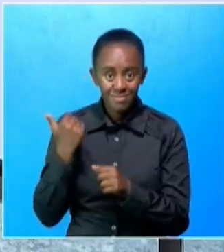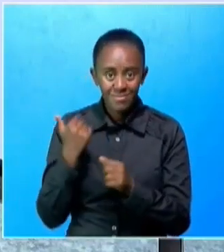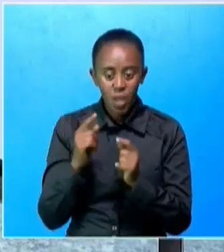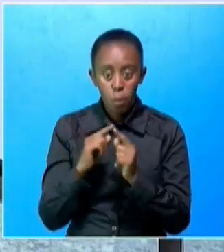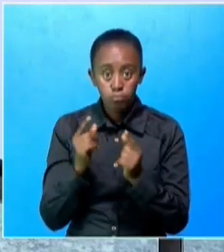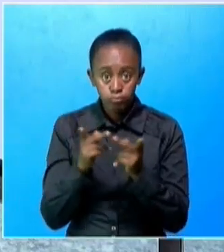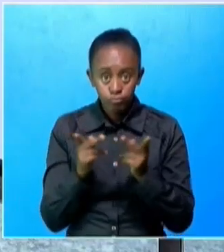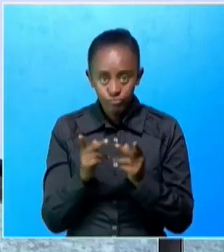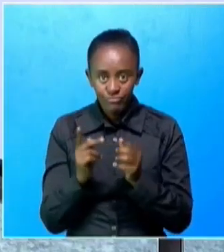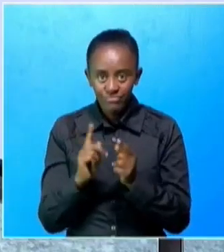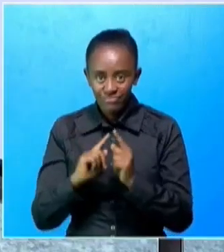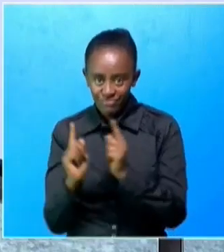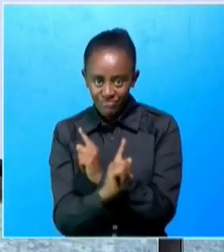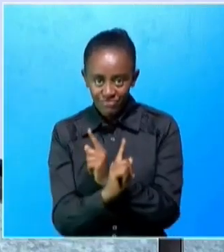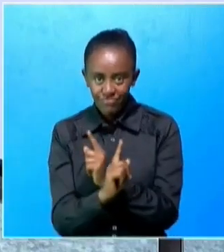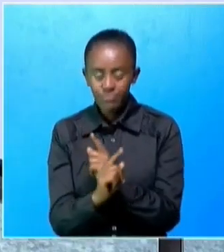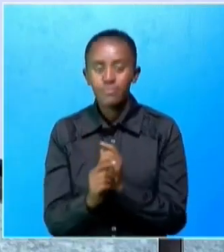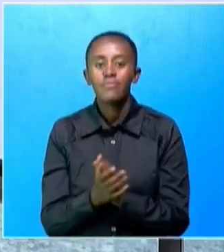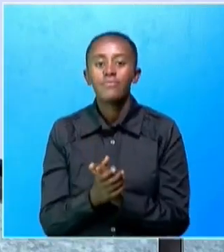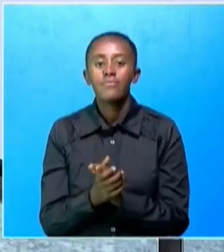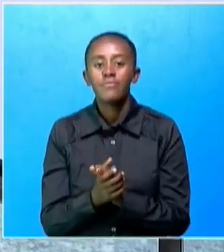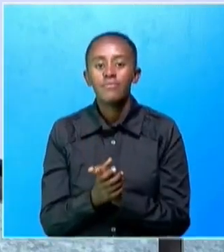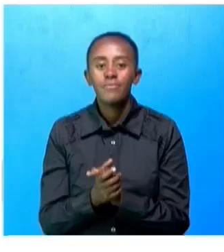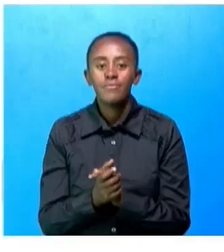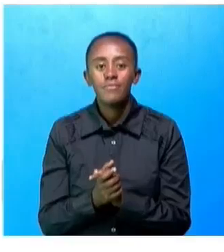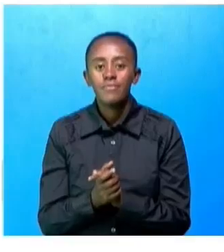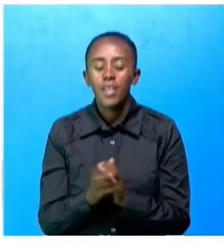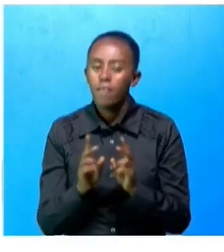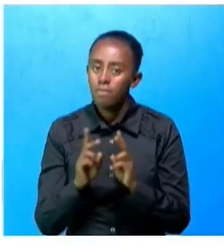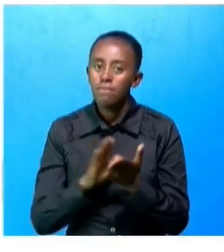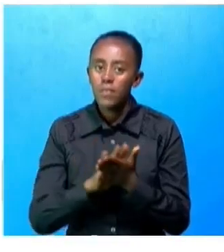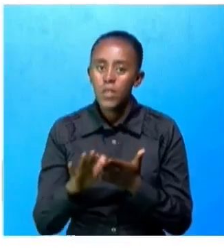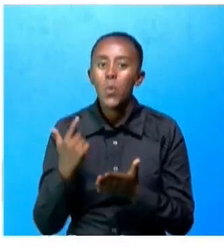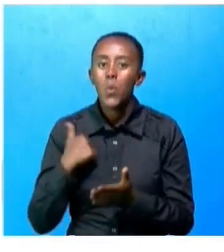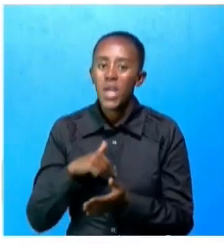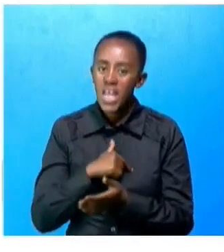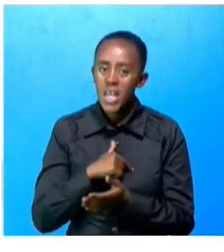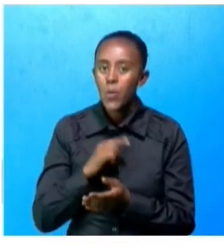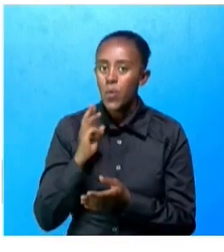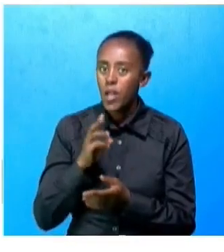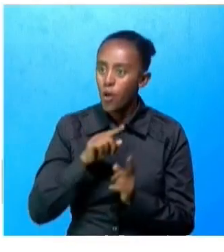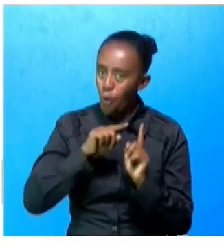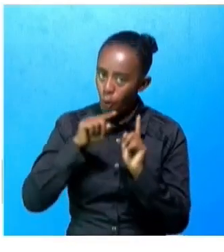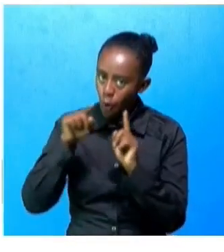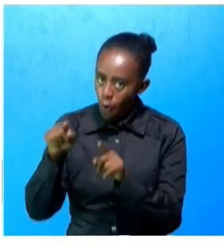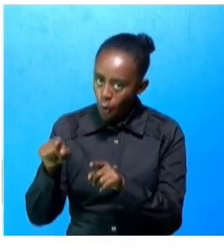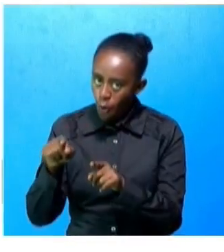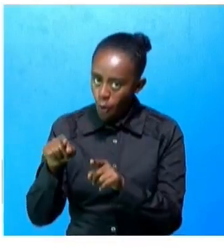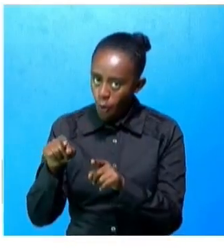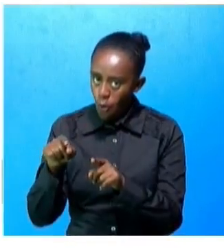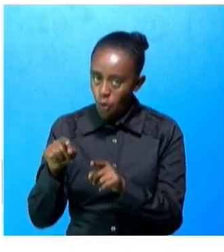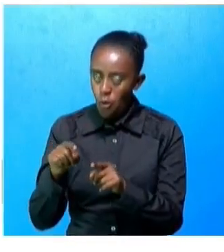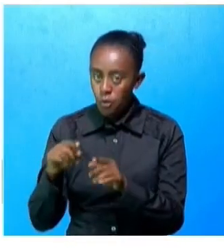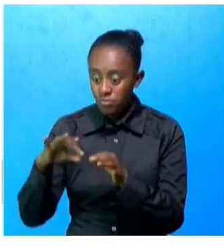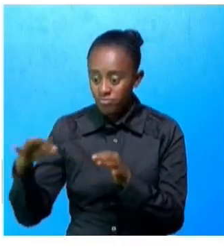this? The first sentence, very nice. We will go, right? We will